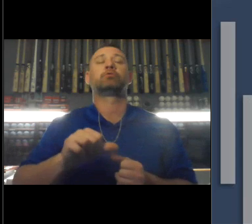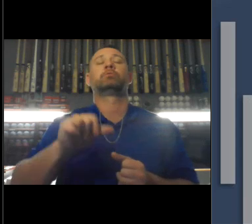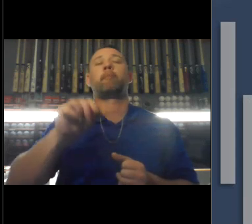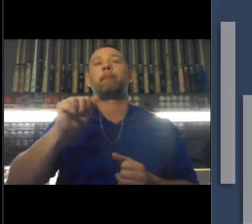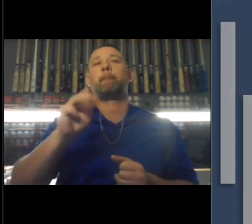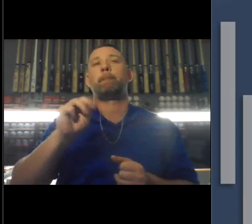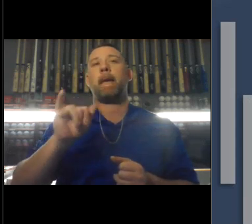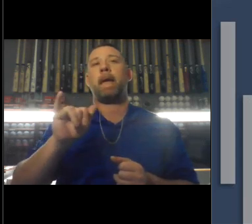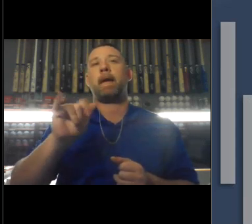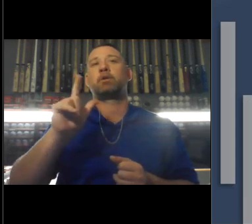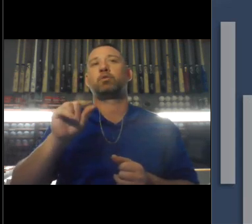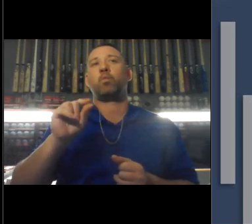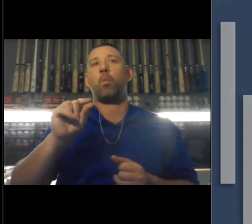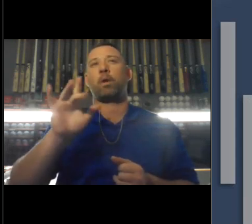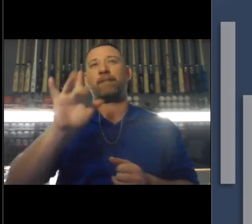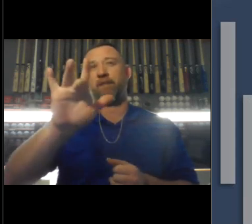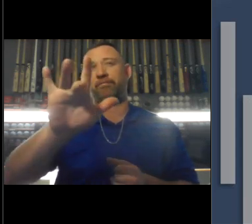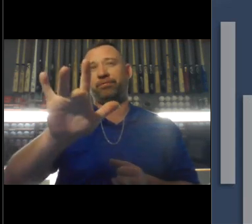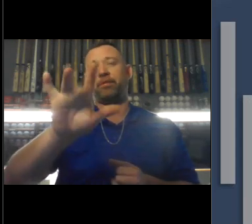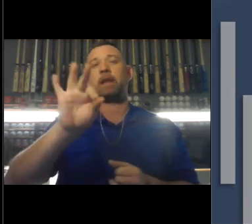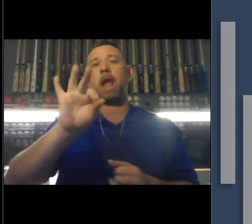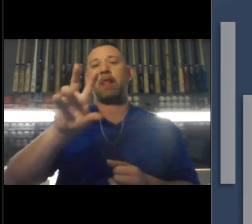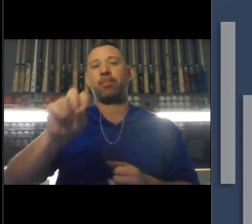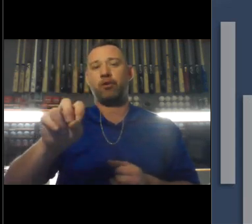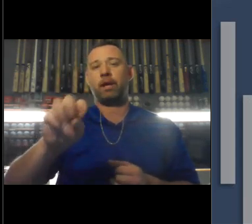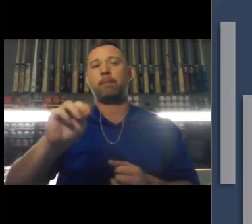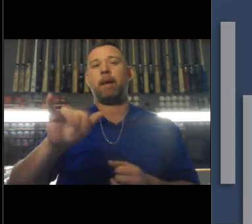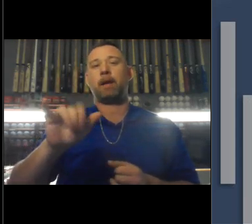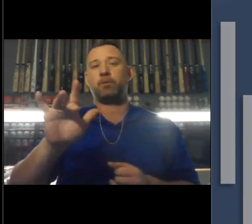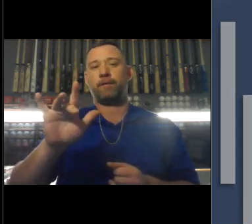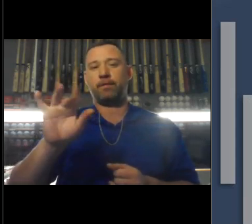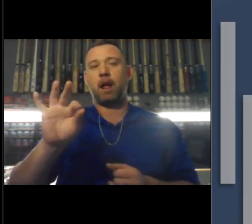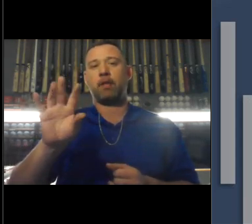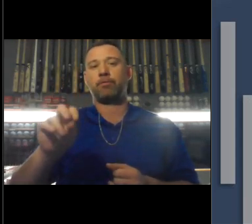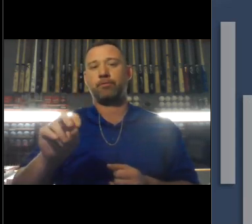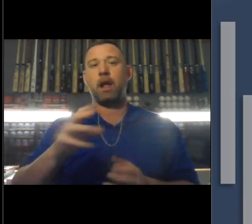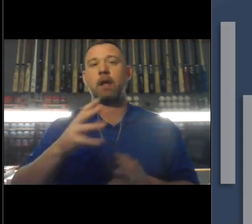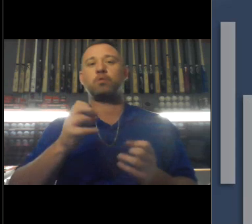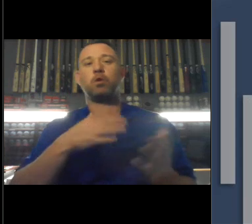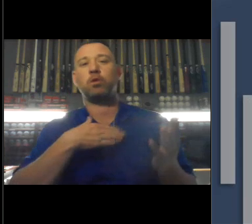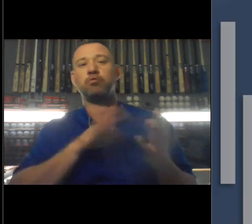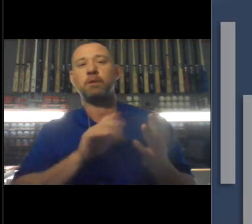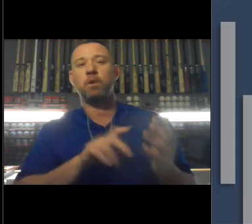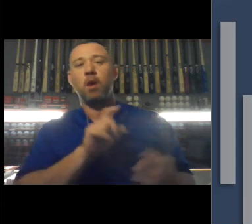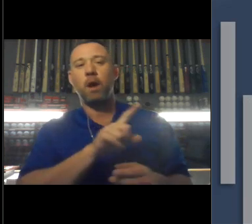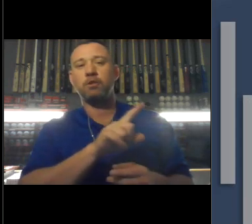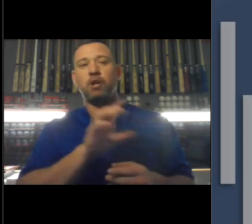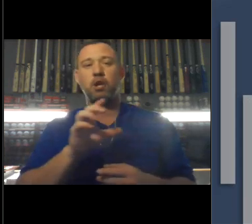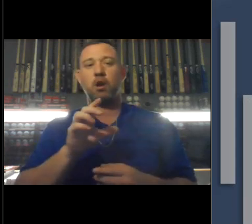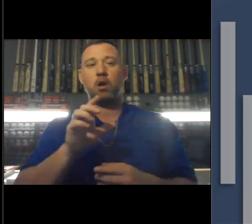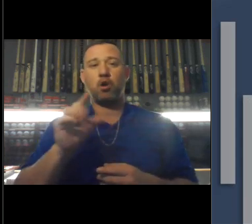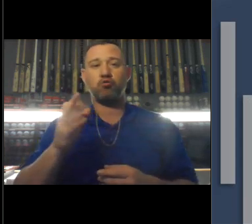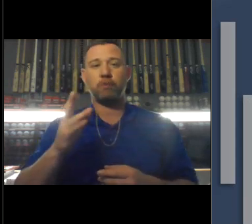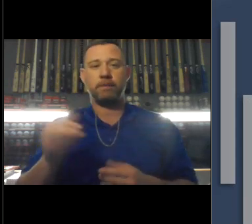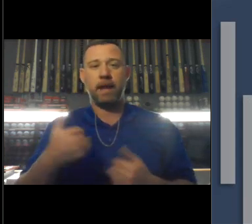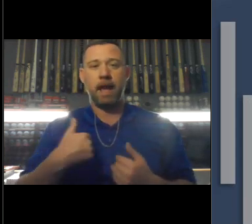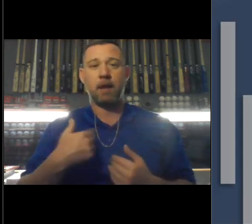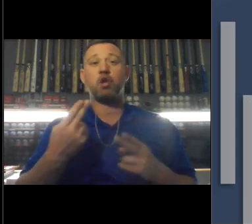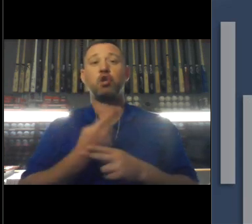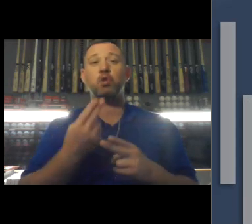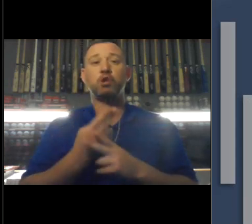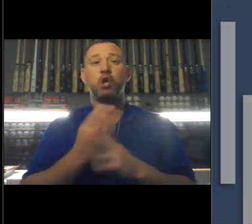9:30. So, and just to say, to address one of the questions that Commissioner Grisby had before, user counts